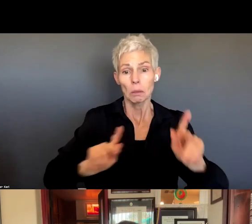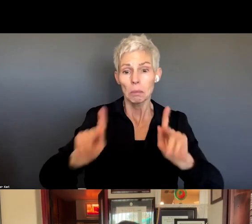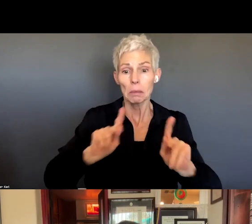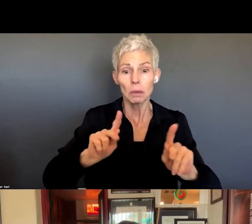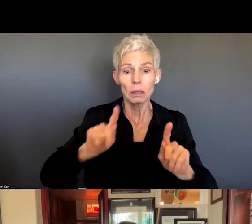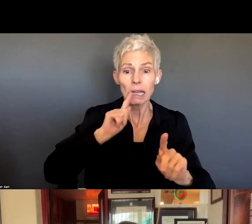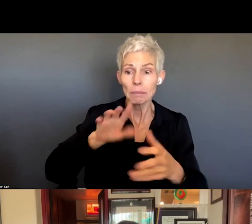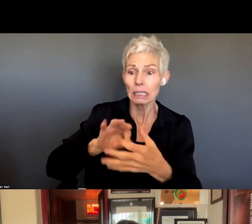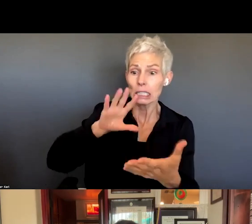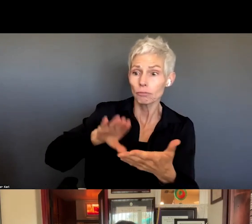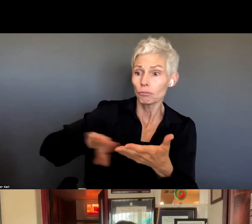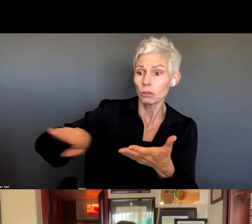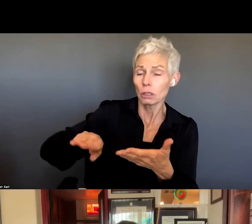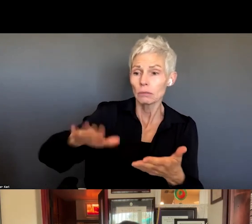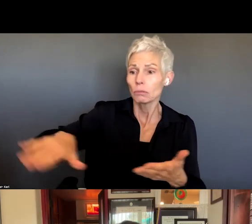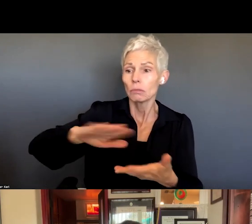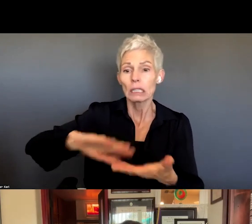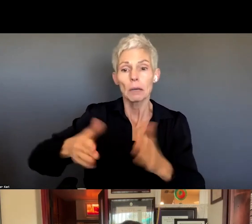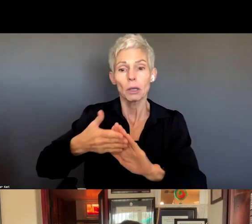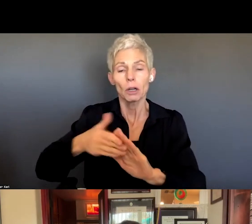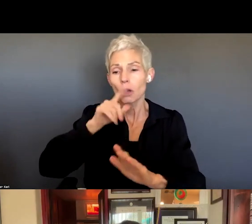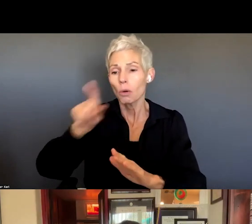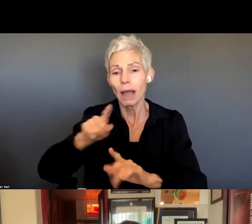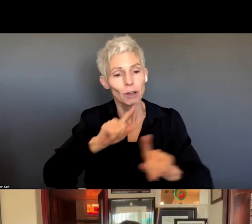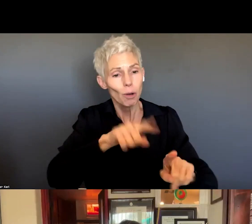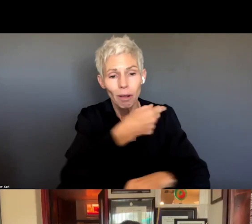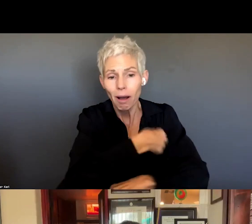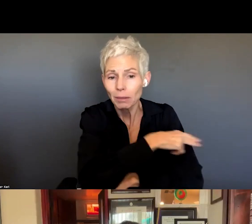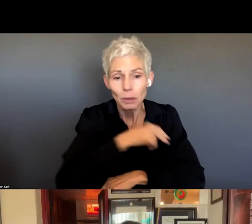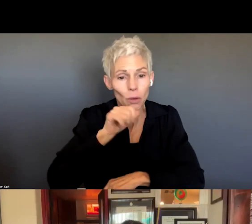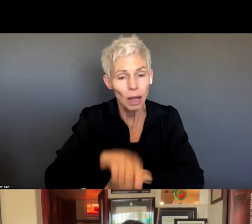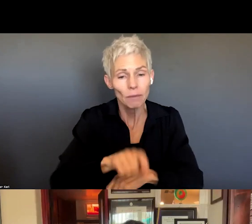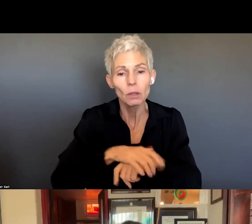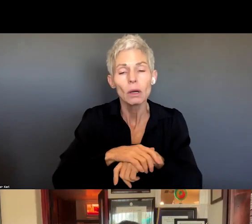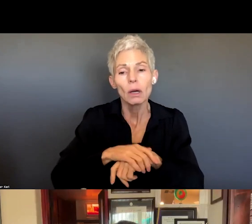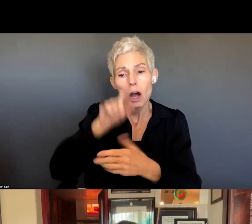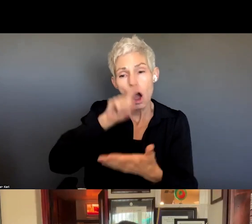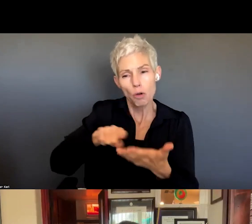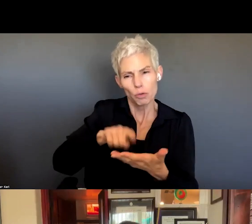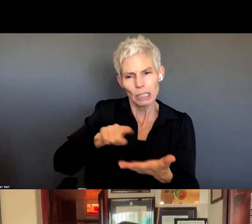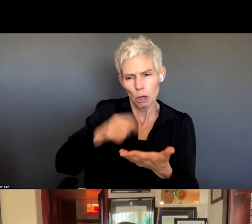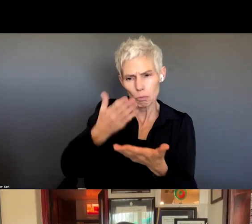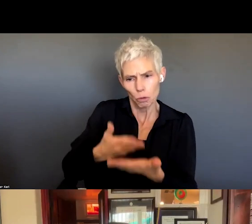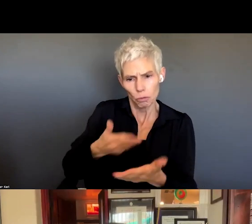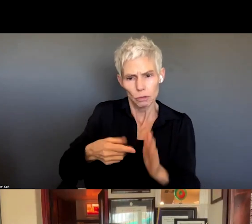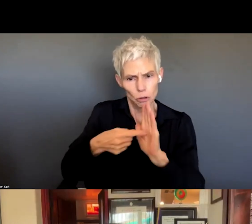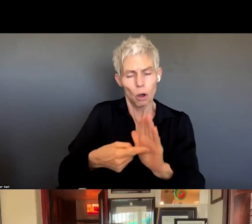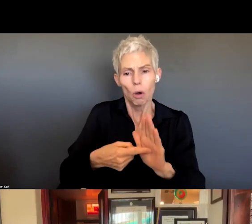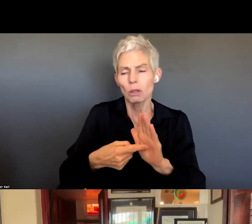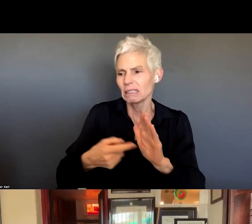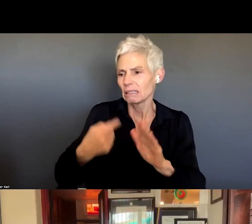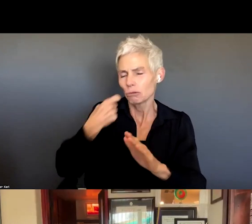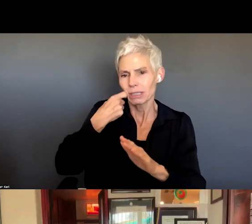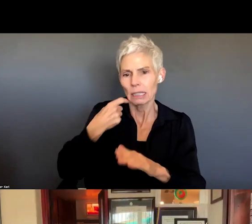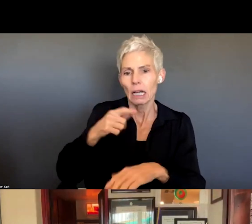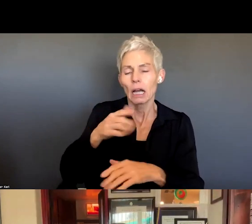discharged back out into the community without having to go to the hospital. And our research shows, we did a research study this past year, looking at our Tucson